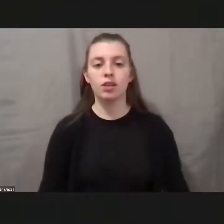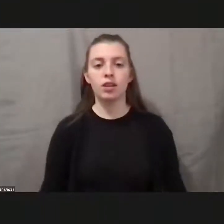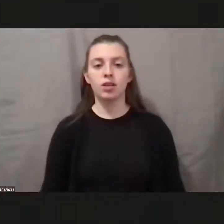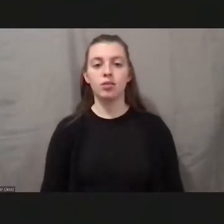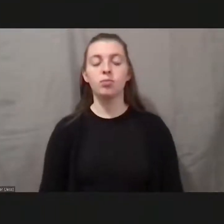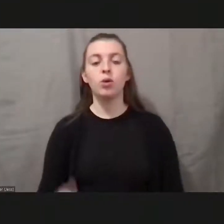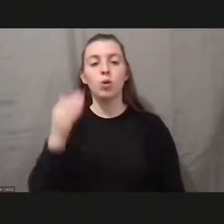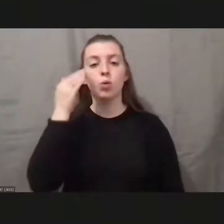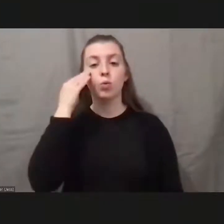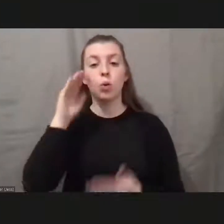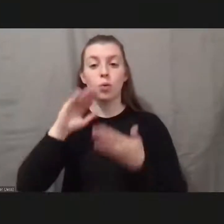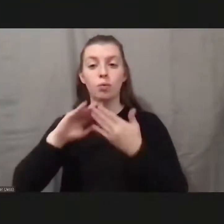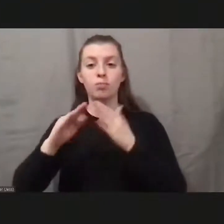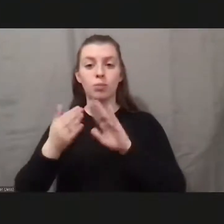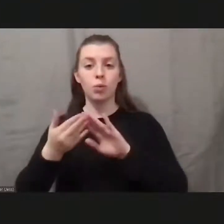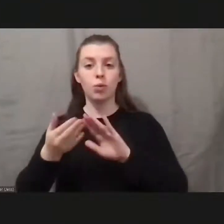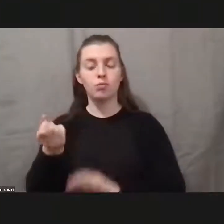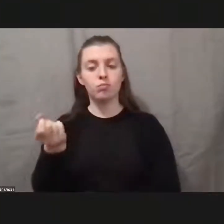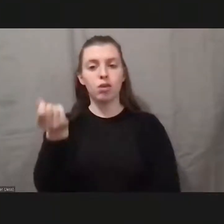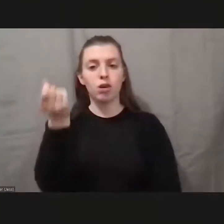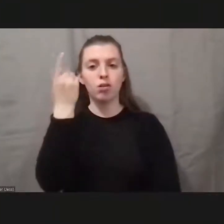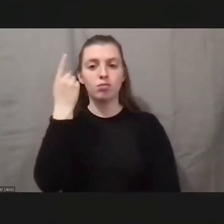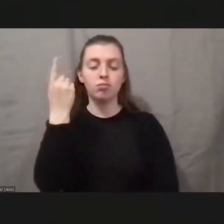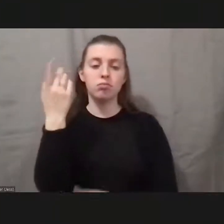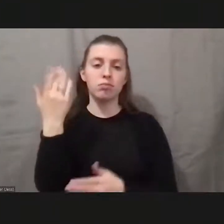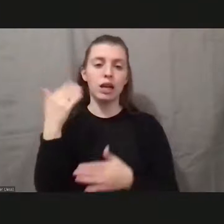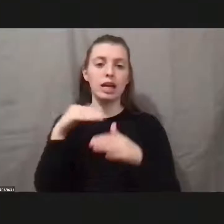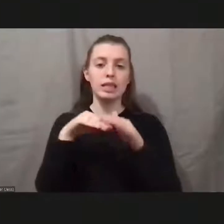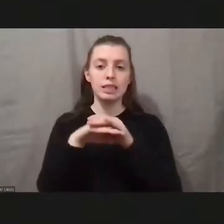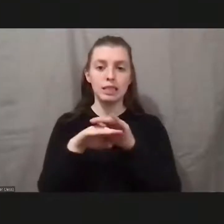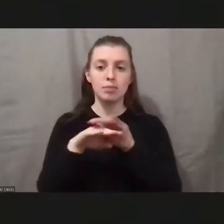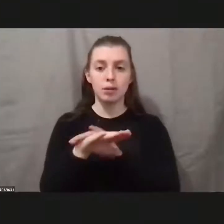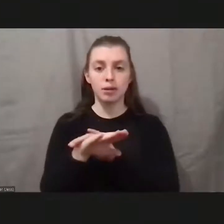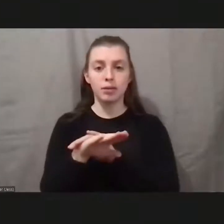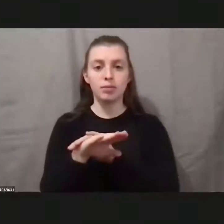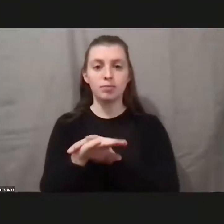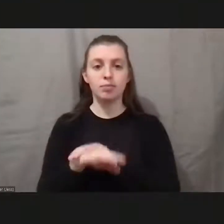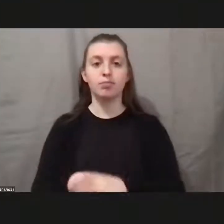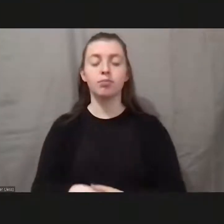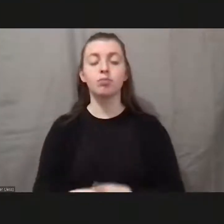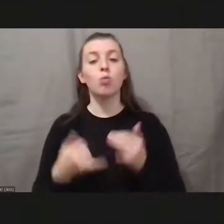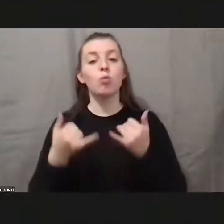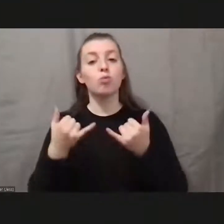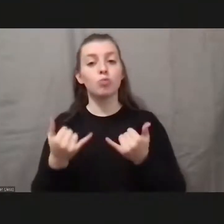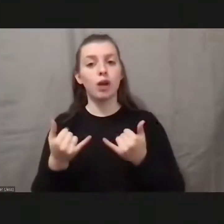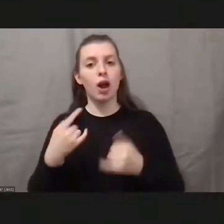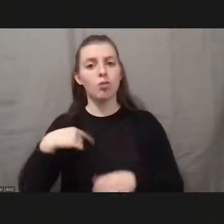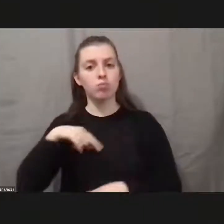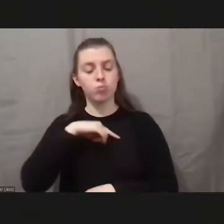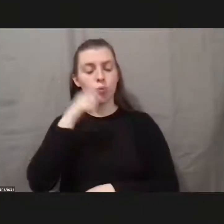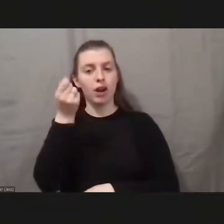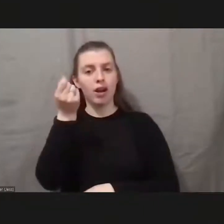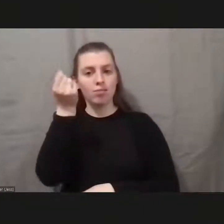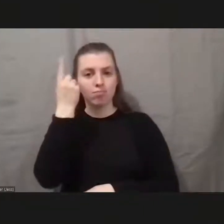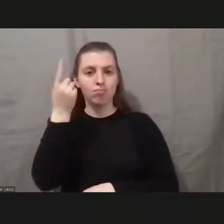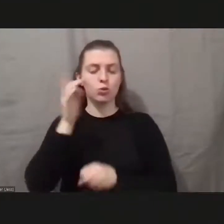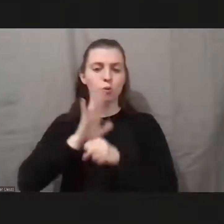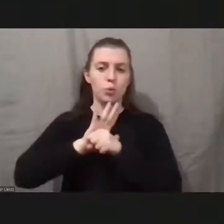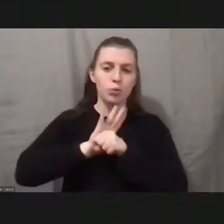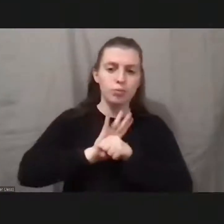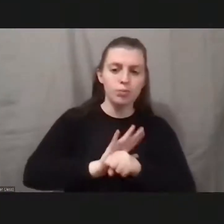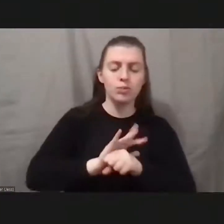community around accessibility, right now, we definitely understand that the pressures and the hardships